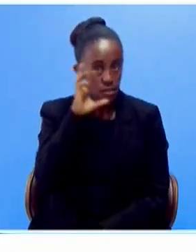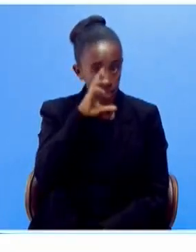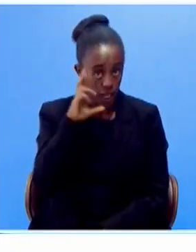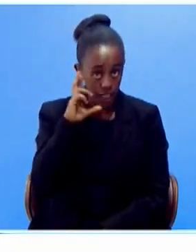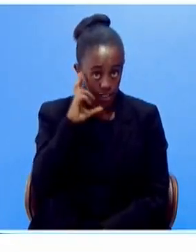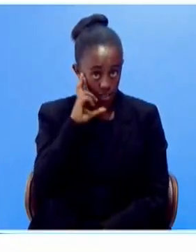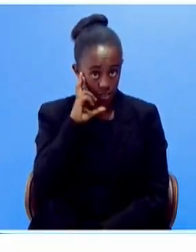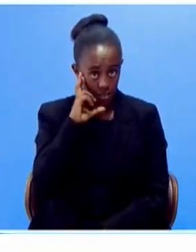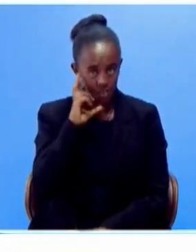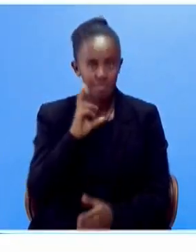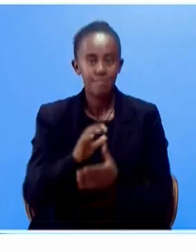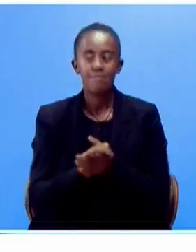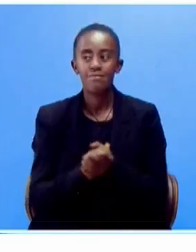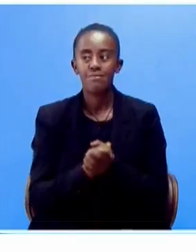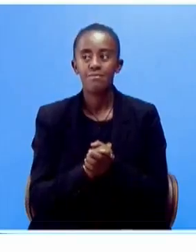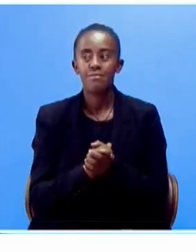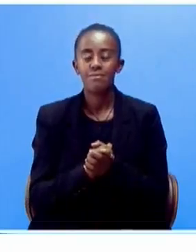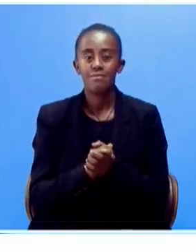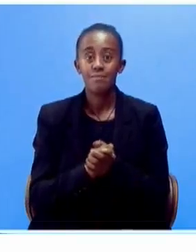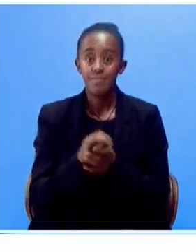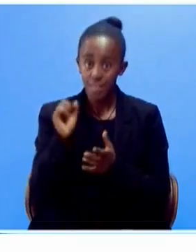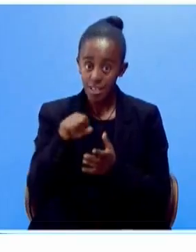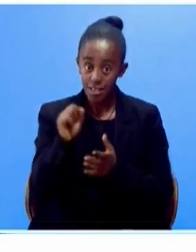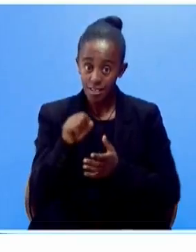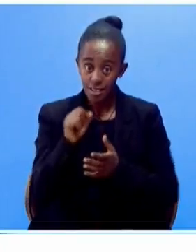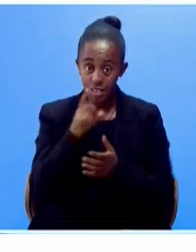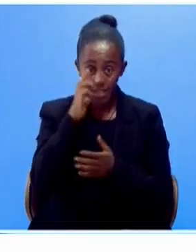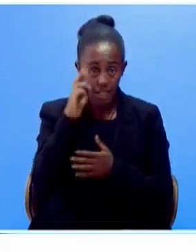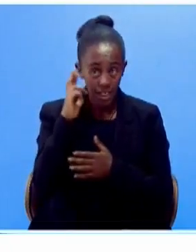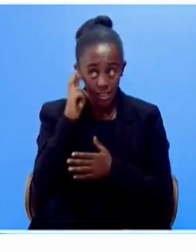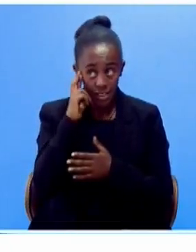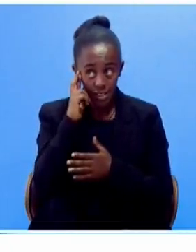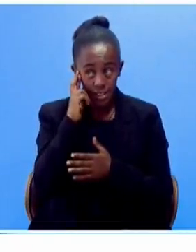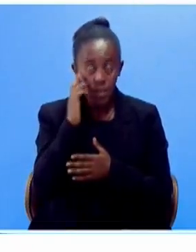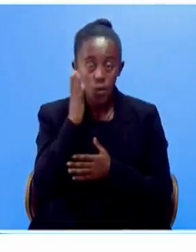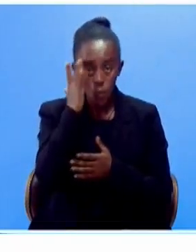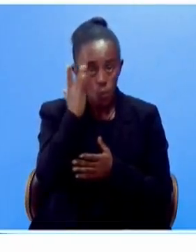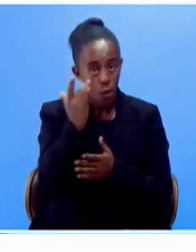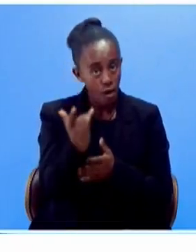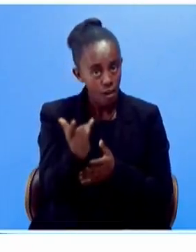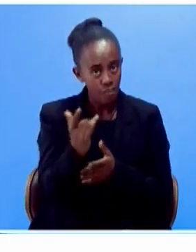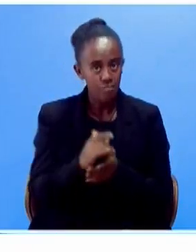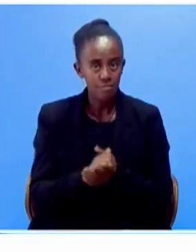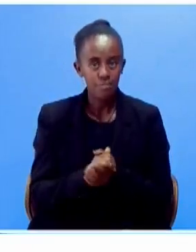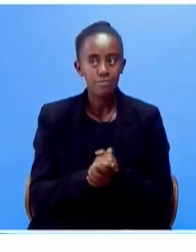reason, yeah? The reason why